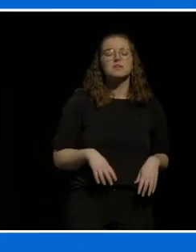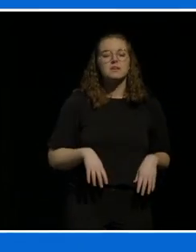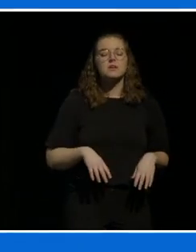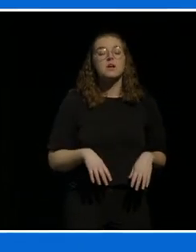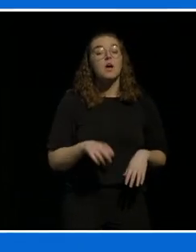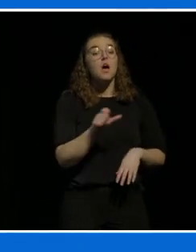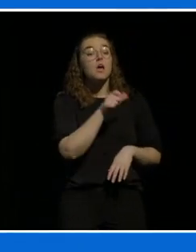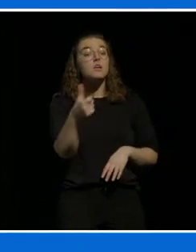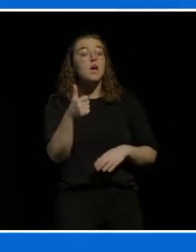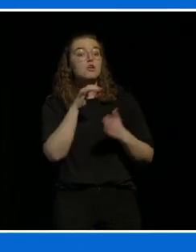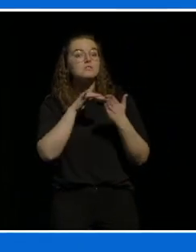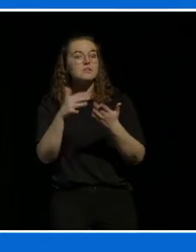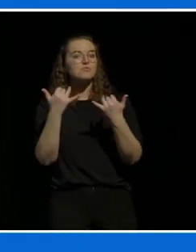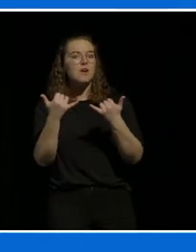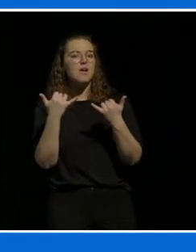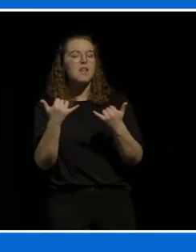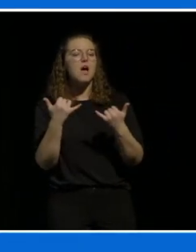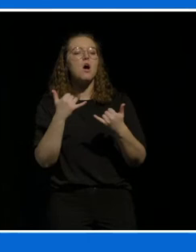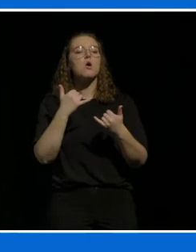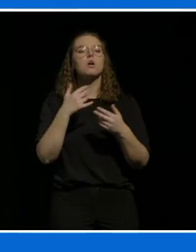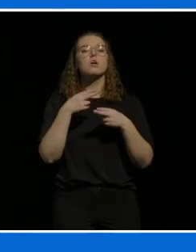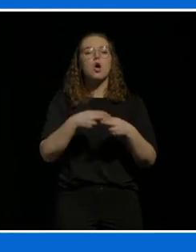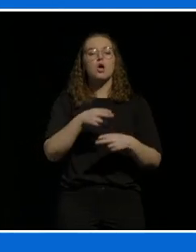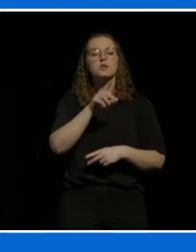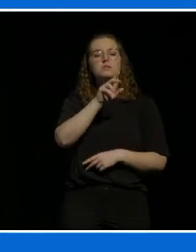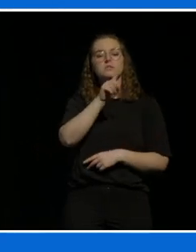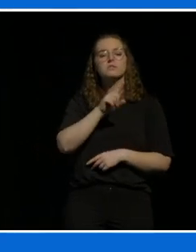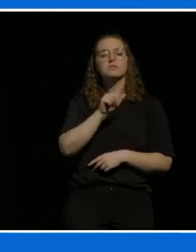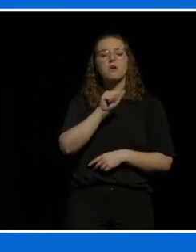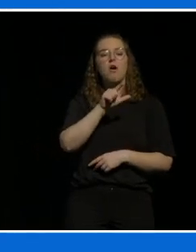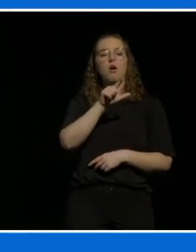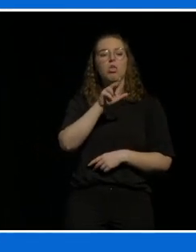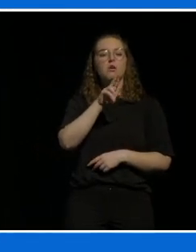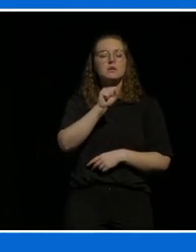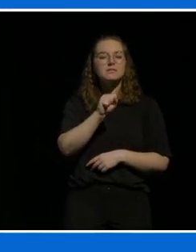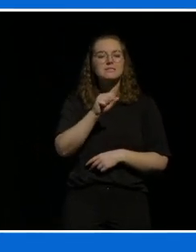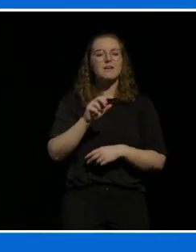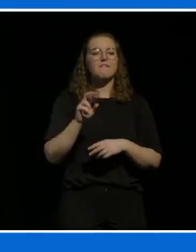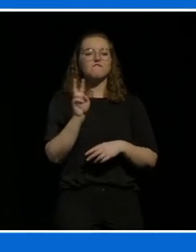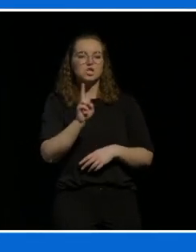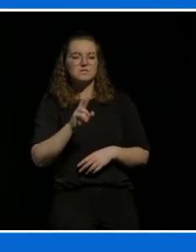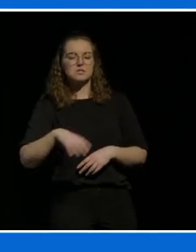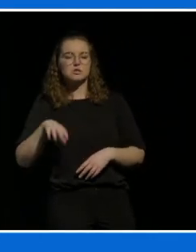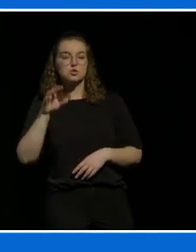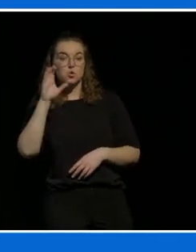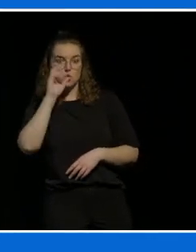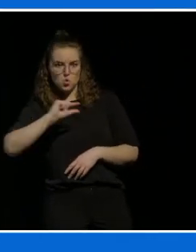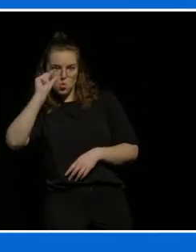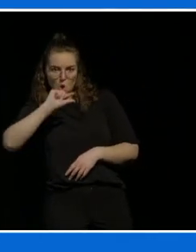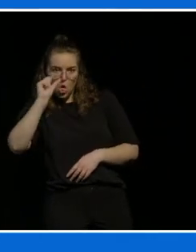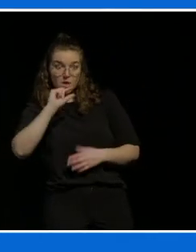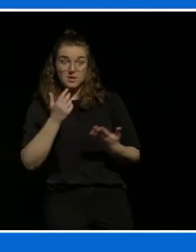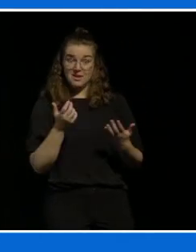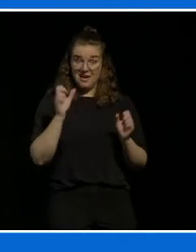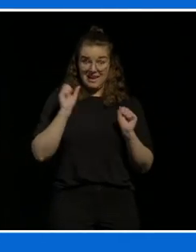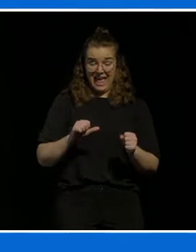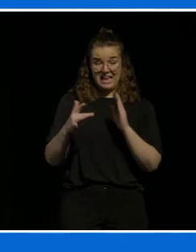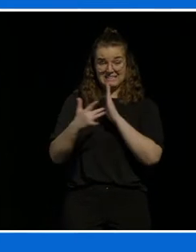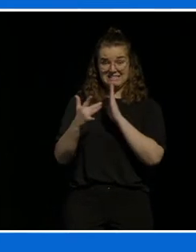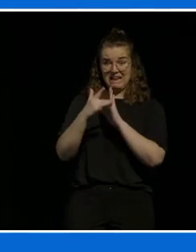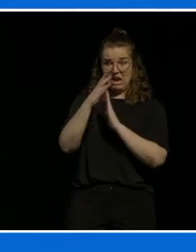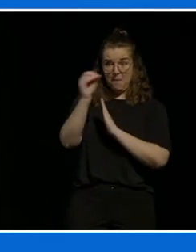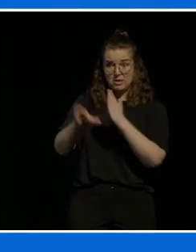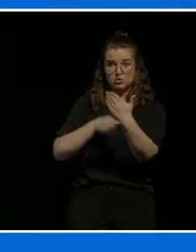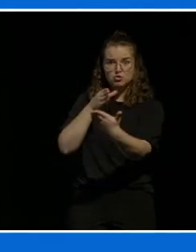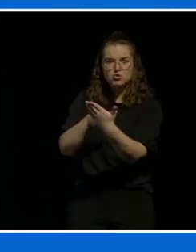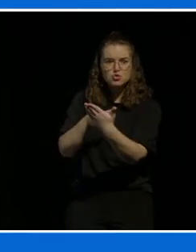there's another case going on right now, Gonzalez v. Google, which is talking about whether tech companies can be sued for things that happen to people,